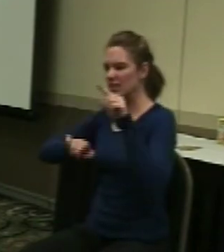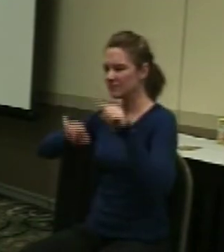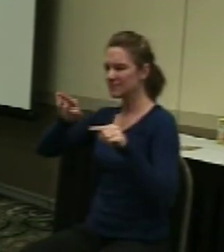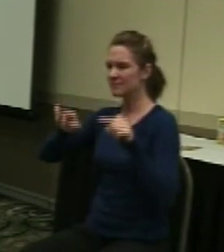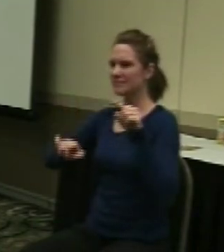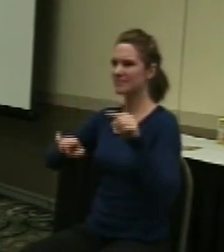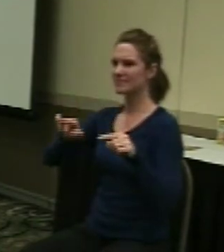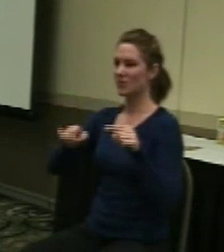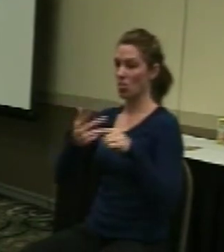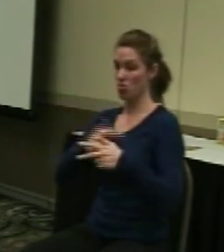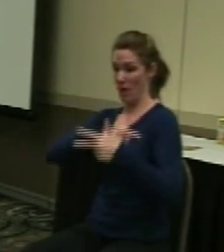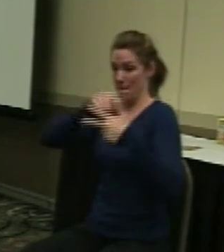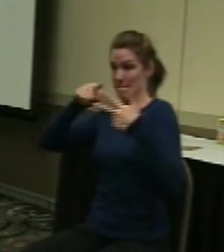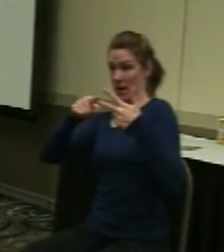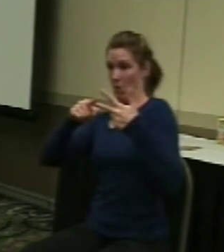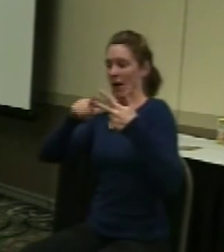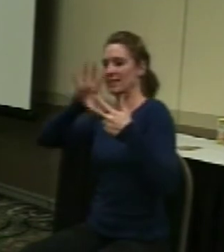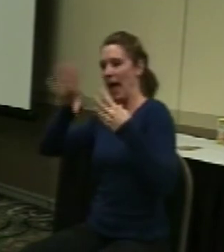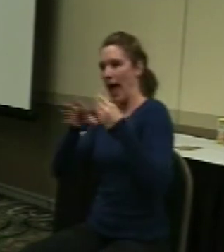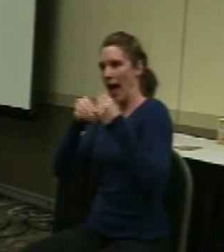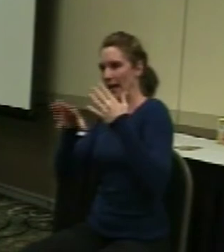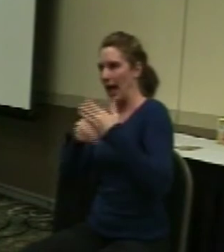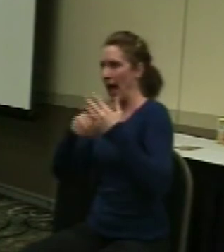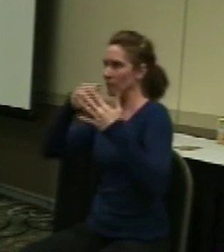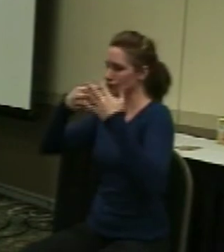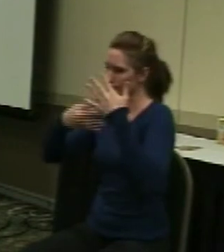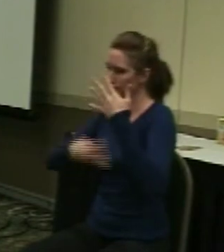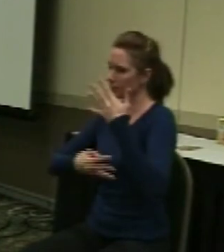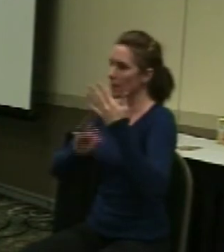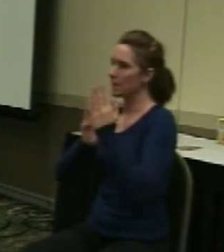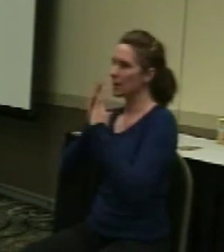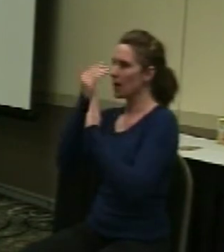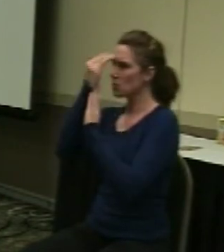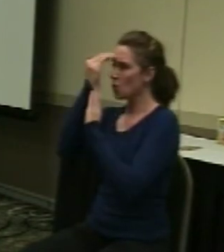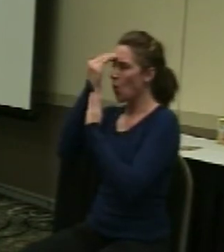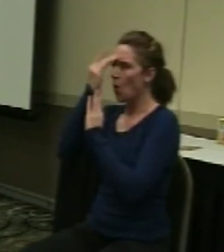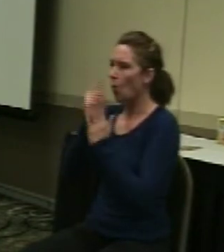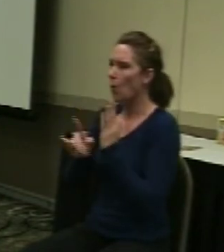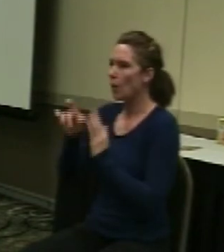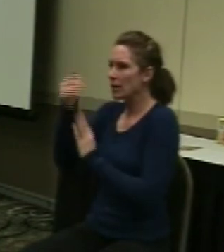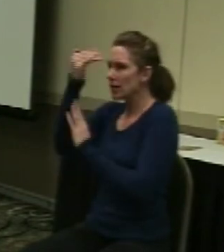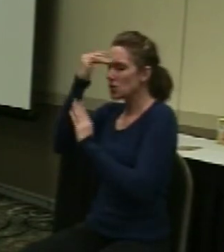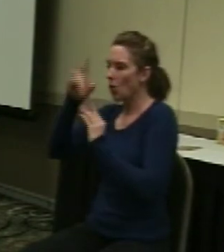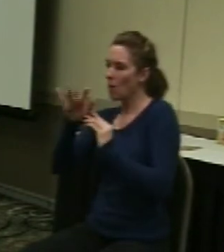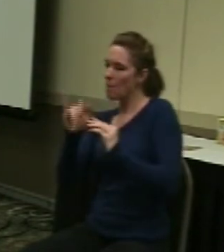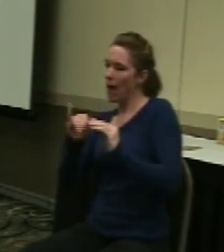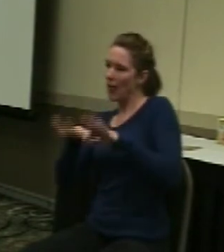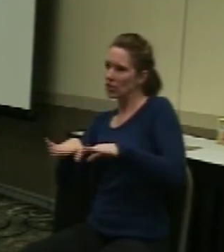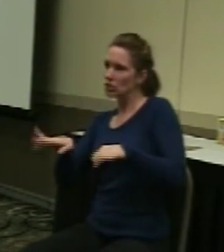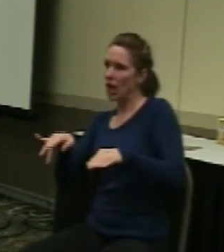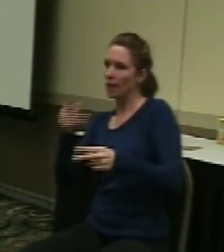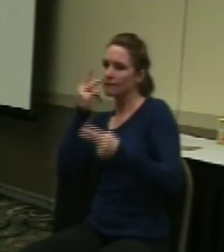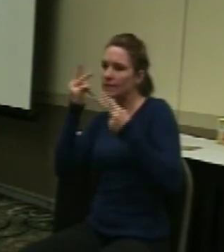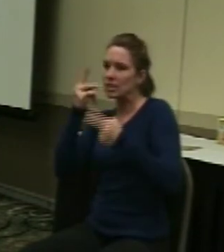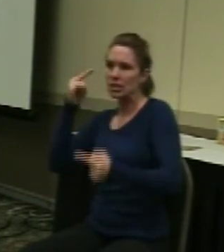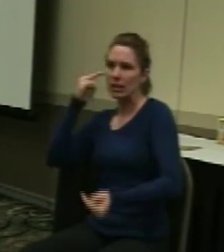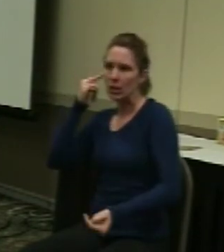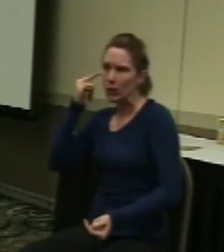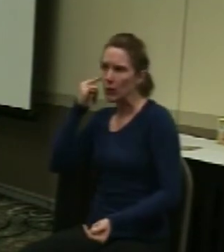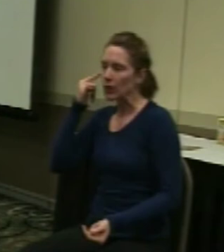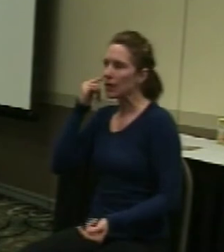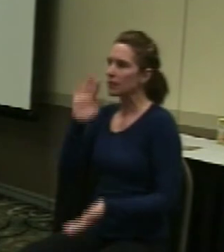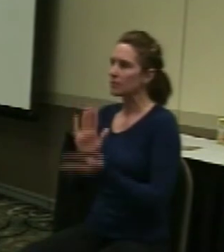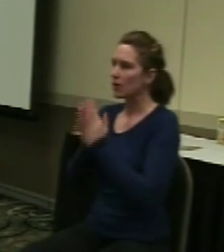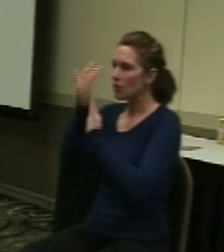you can add more to the environment. Get to know what needs to be known about this child's vision, hearing, get to know.